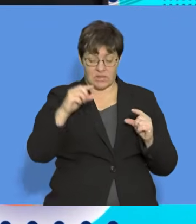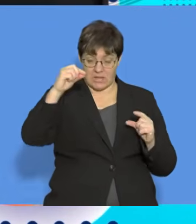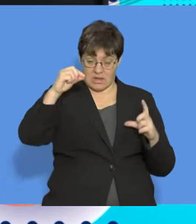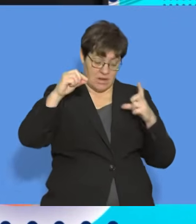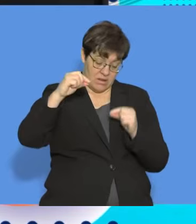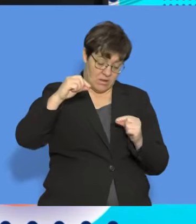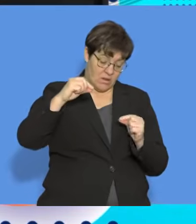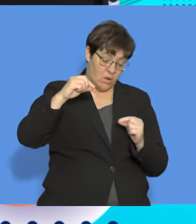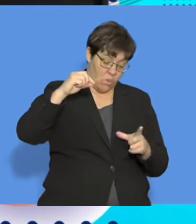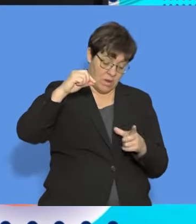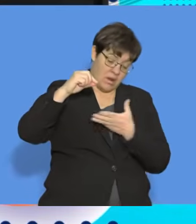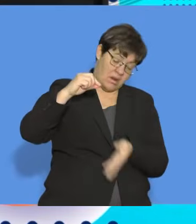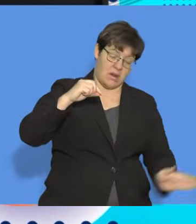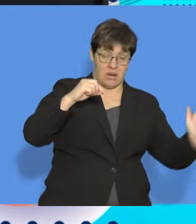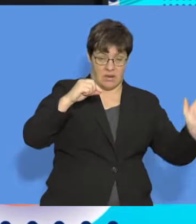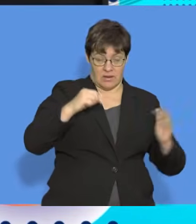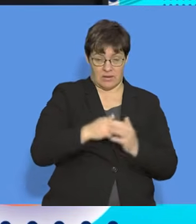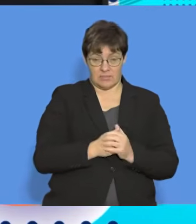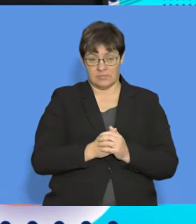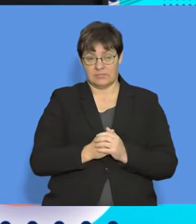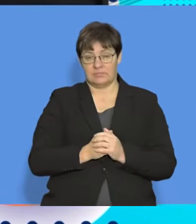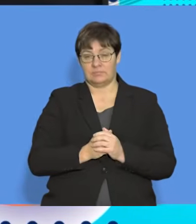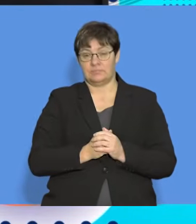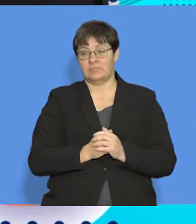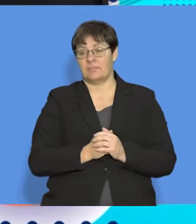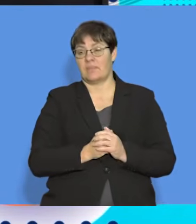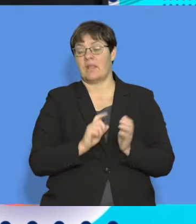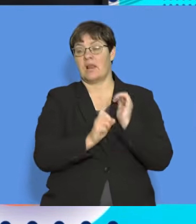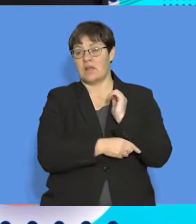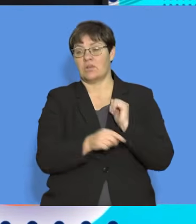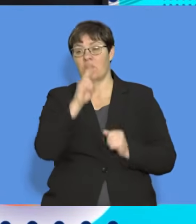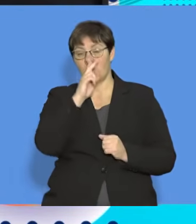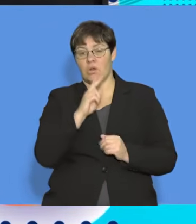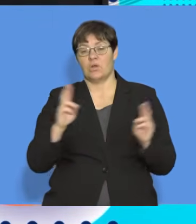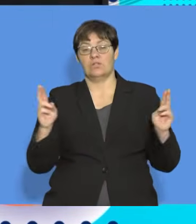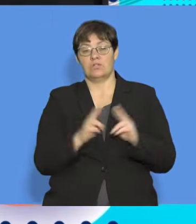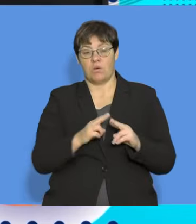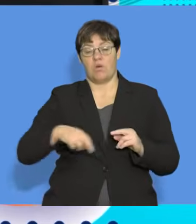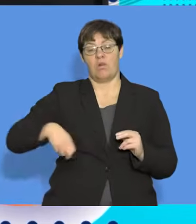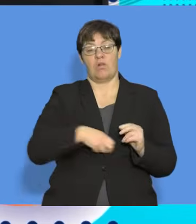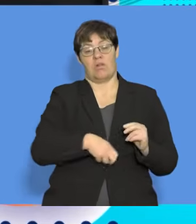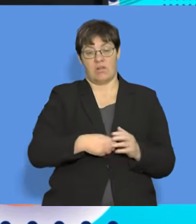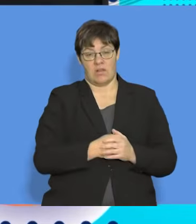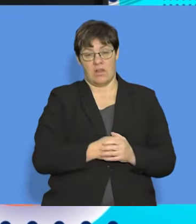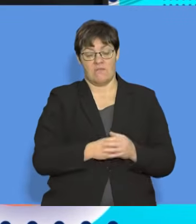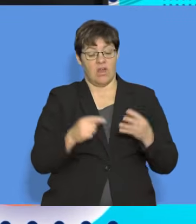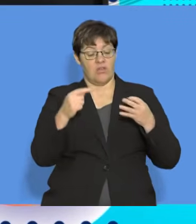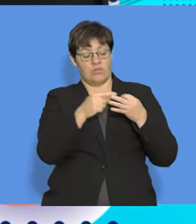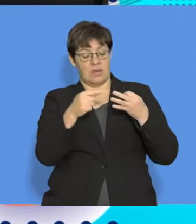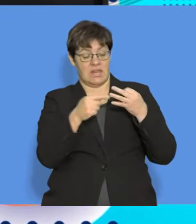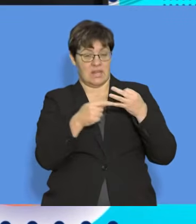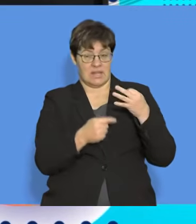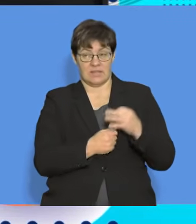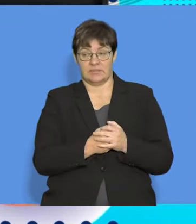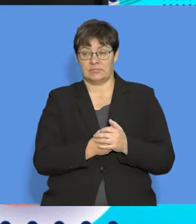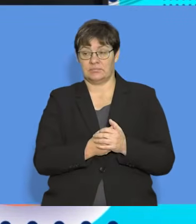occurs, and then it allows for the food to move through. Finally, we look at the small intestine, which consists of